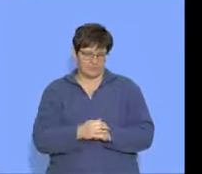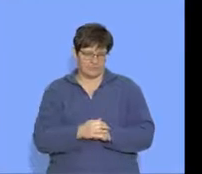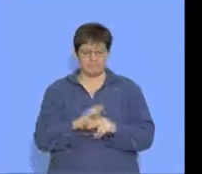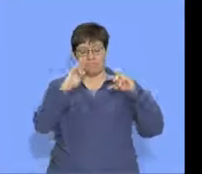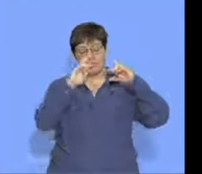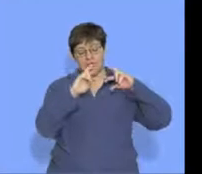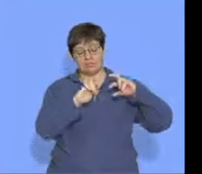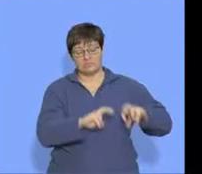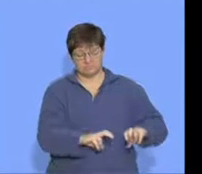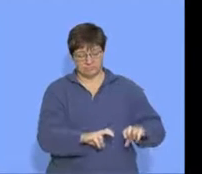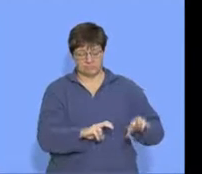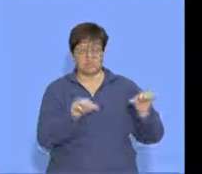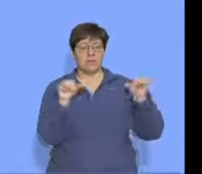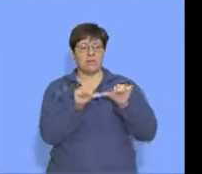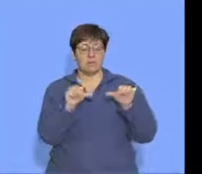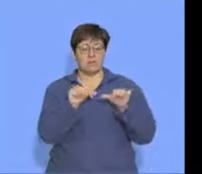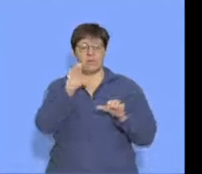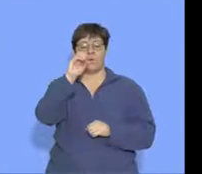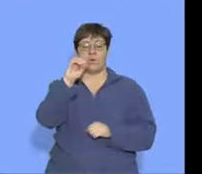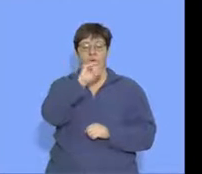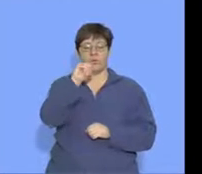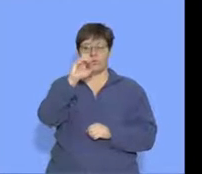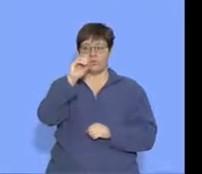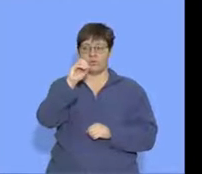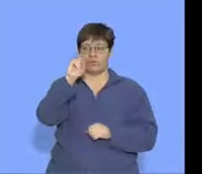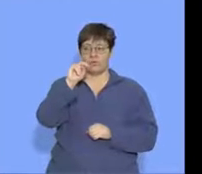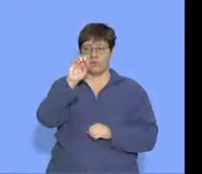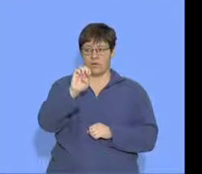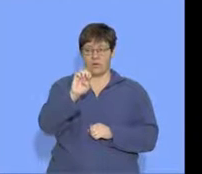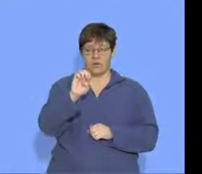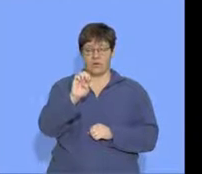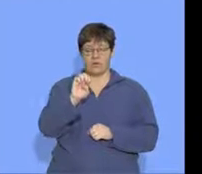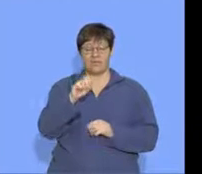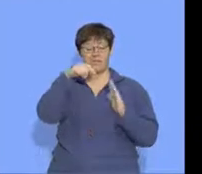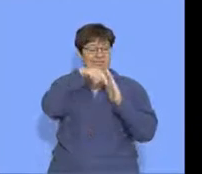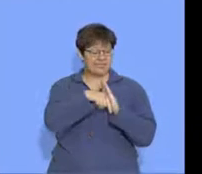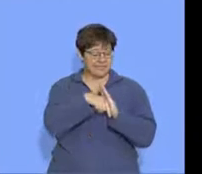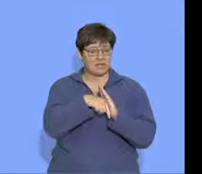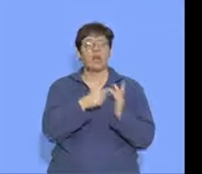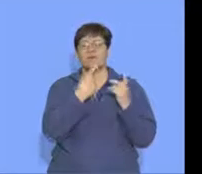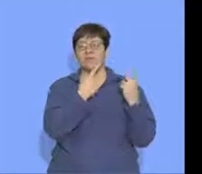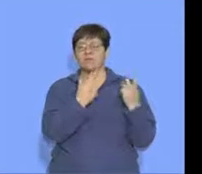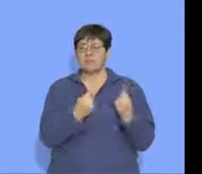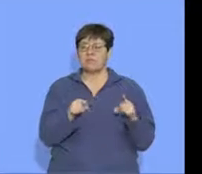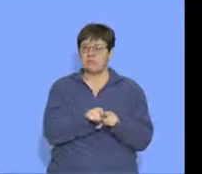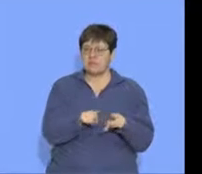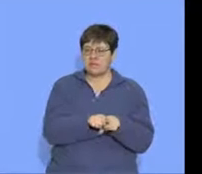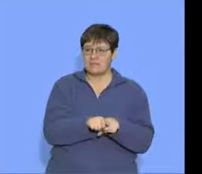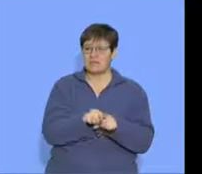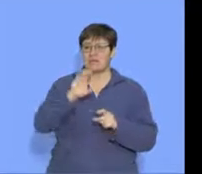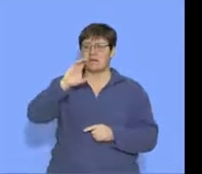investigation to measure ozone concentration and the chlorine levels has been done in the Antarctica